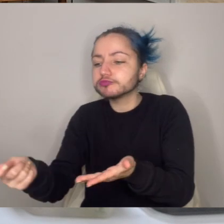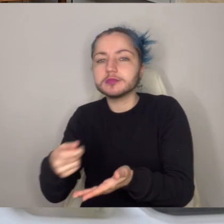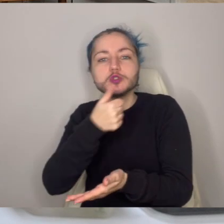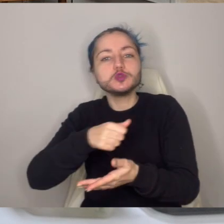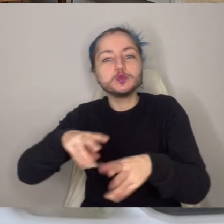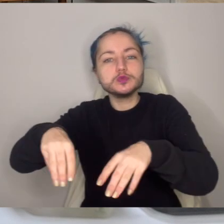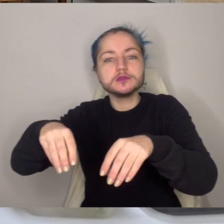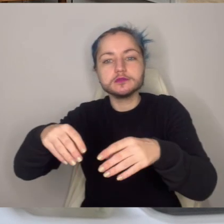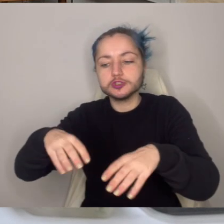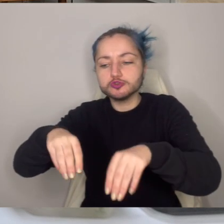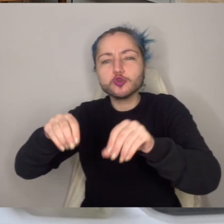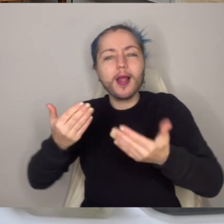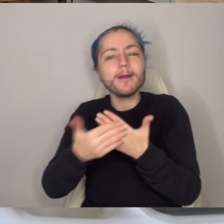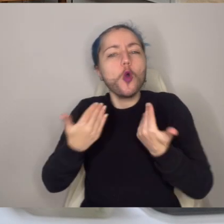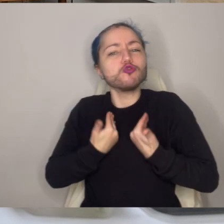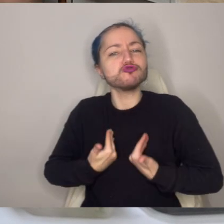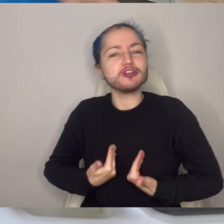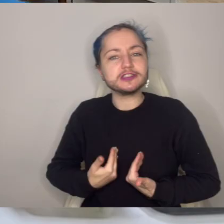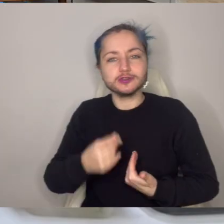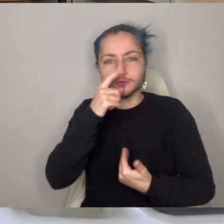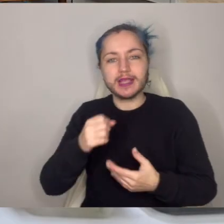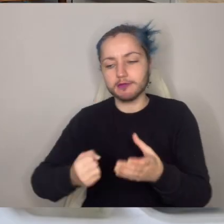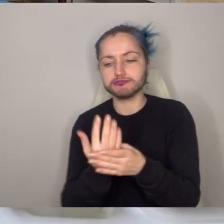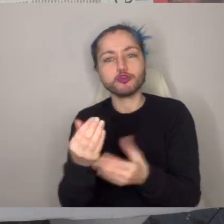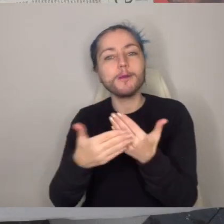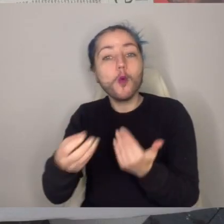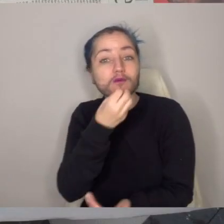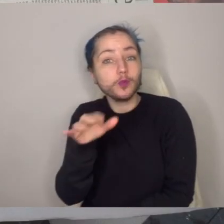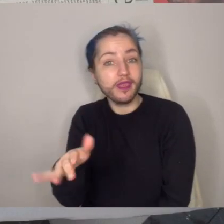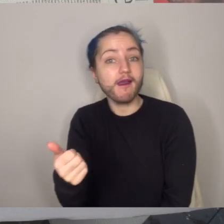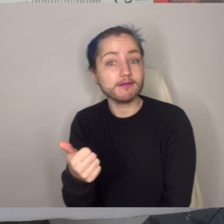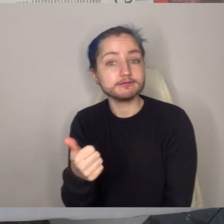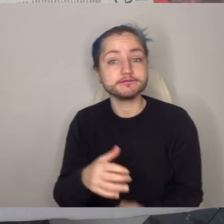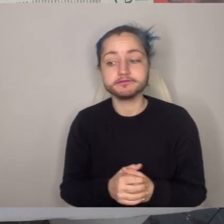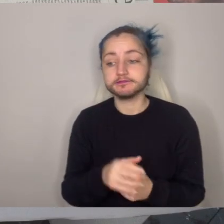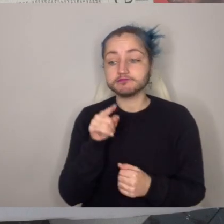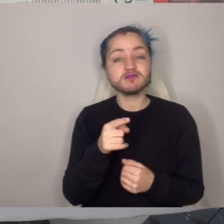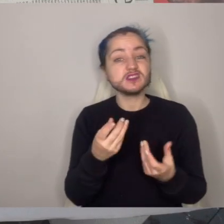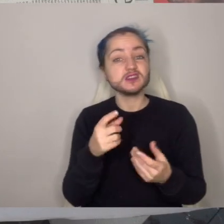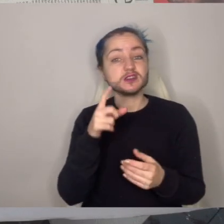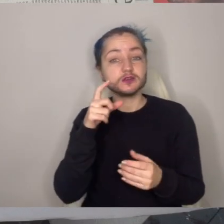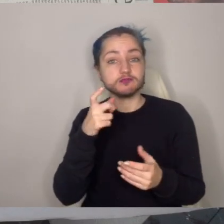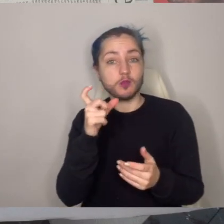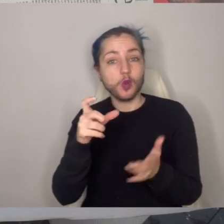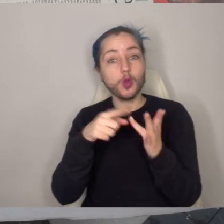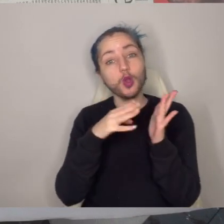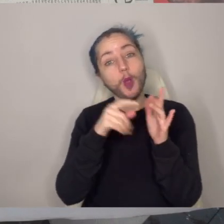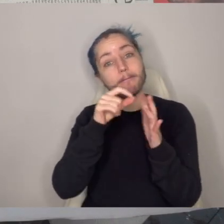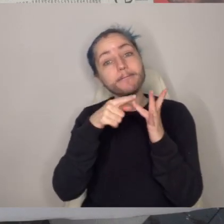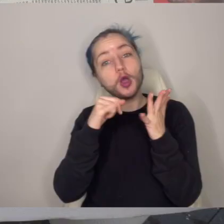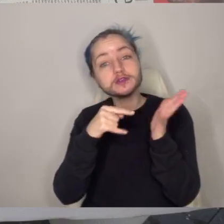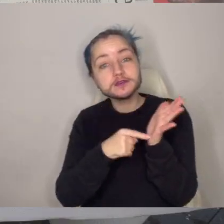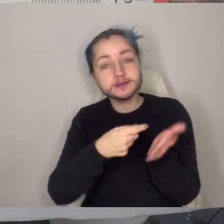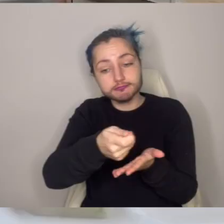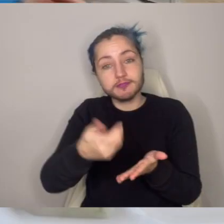grow more food. I've got some of the compost from my bin here, and when this gets damp it smells